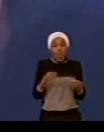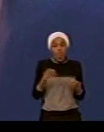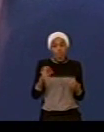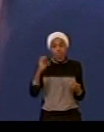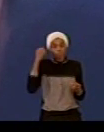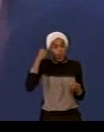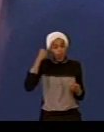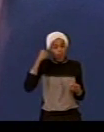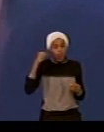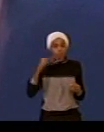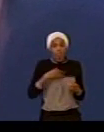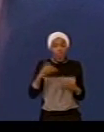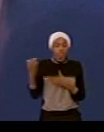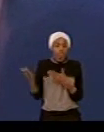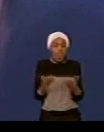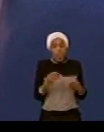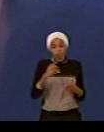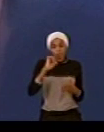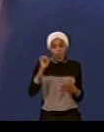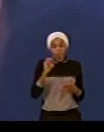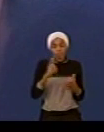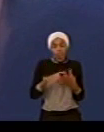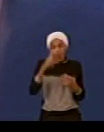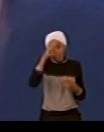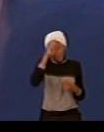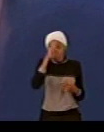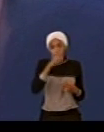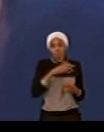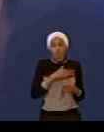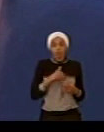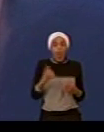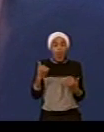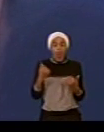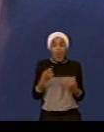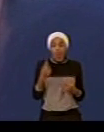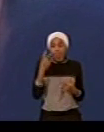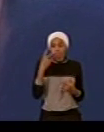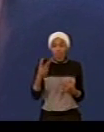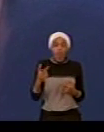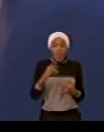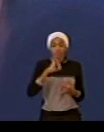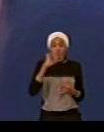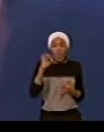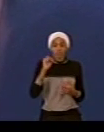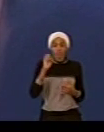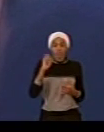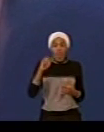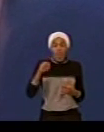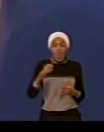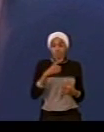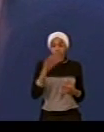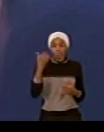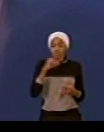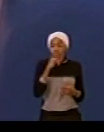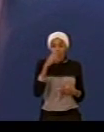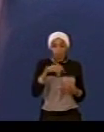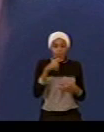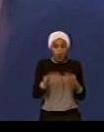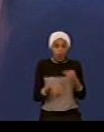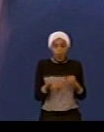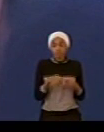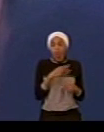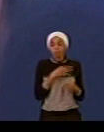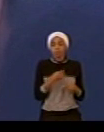Egypt. And Reuben returned unto the pit, and behold, Joseph was not in the pit, and he rent